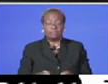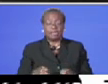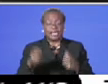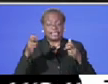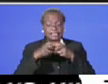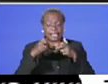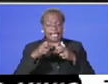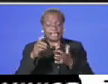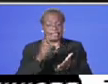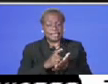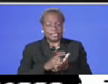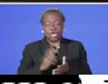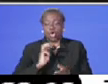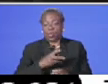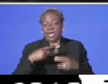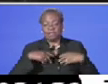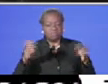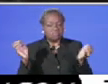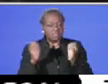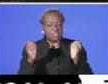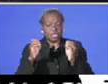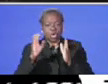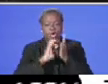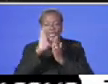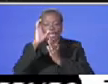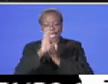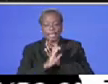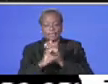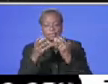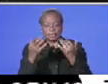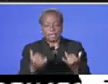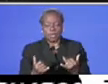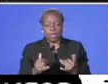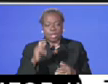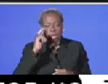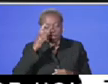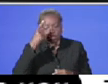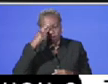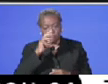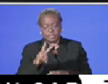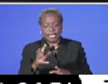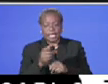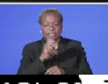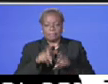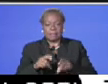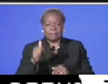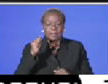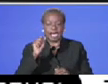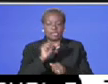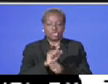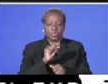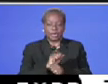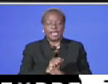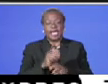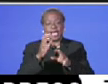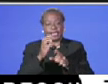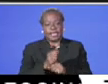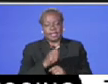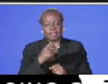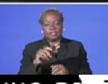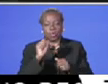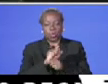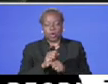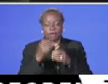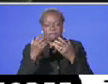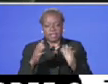have nothing on the calendar. So we're looking forward to getting those vendors back to work and getting that work